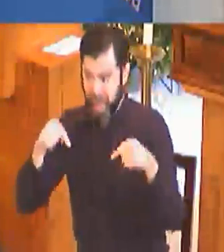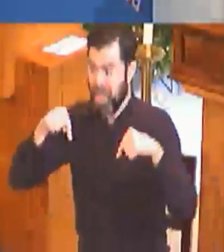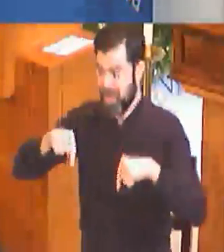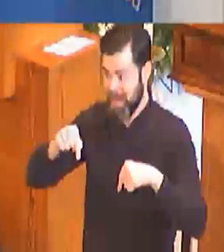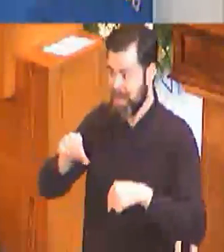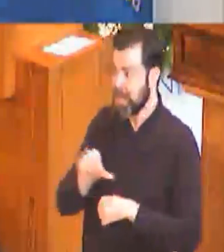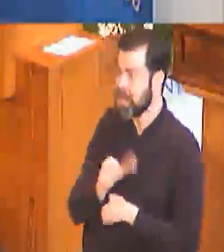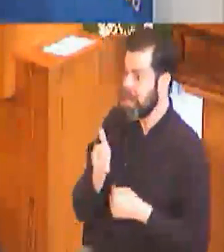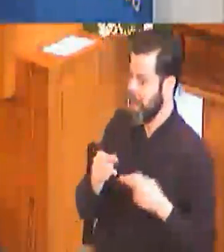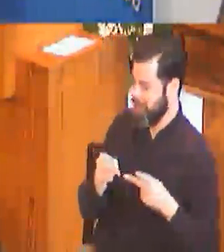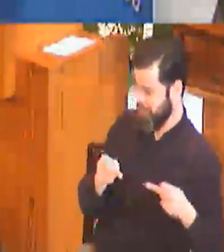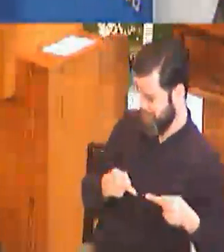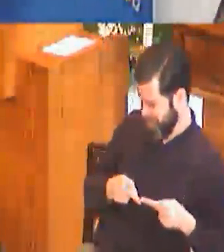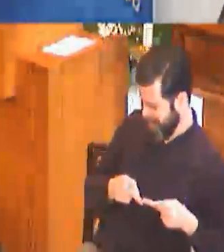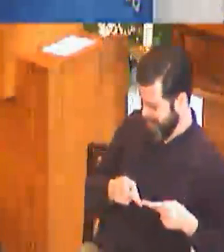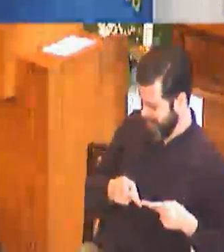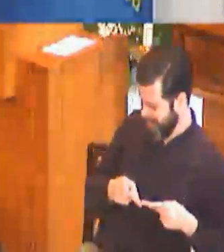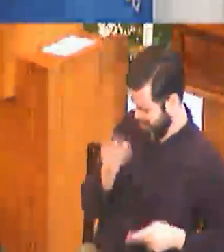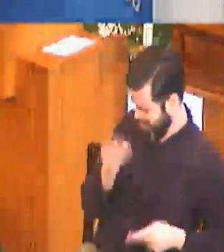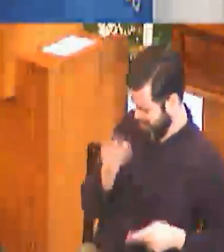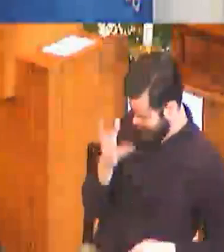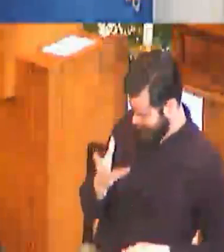place.